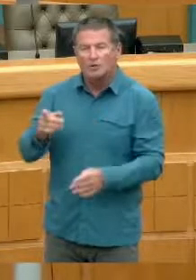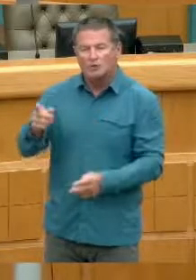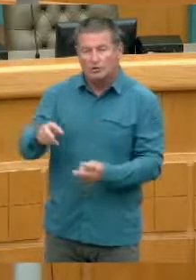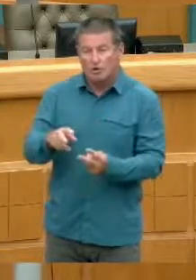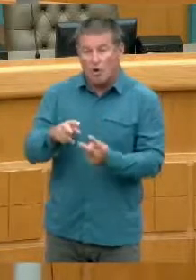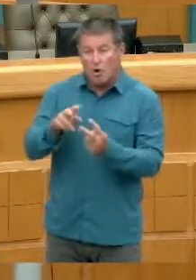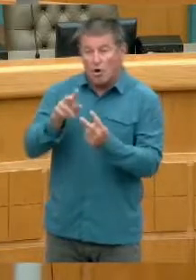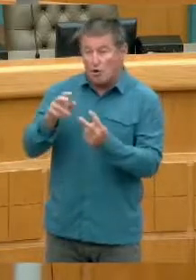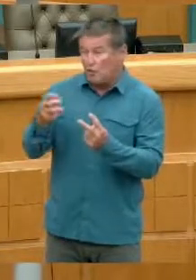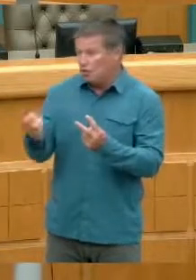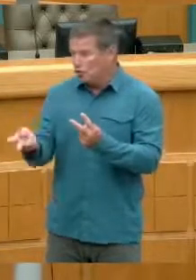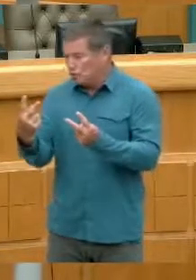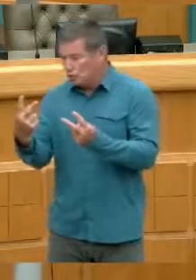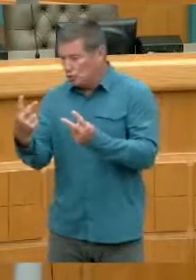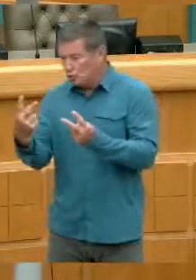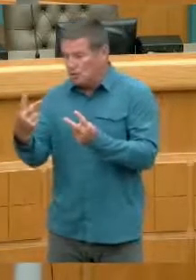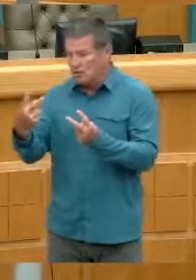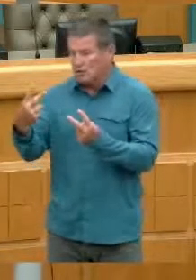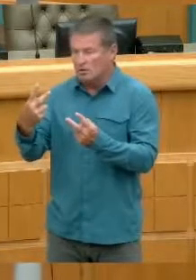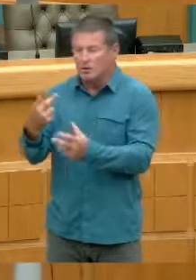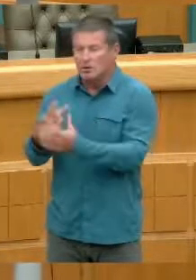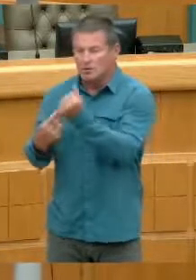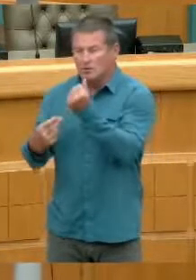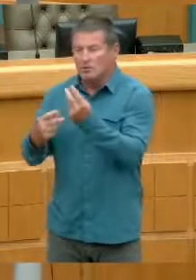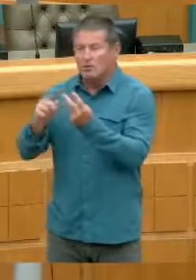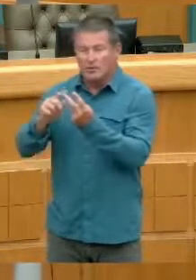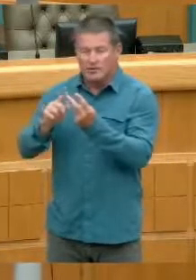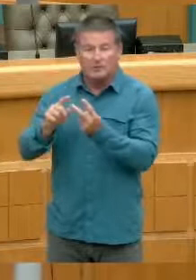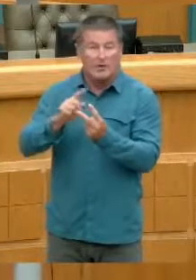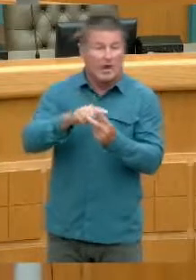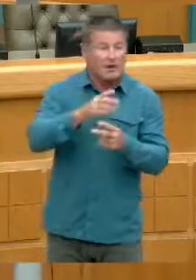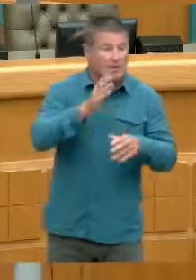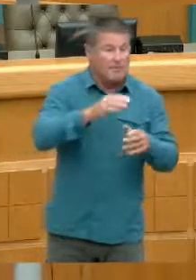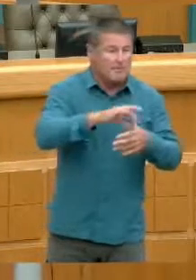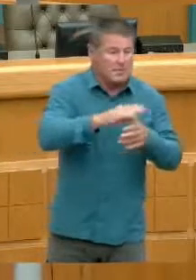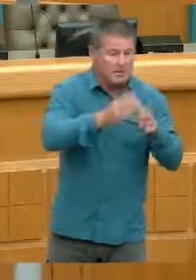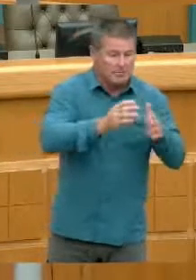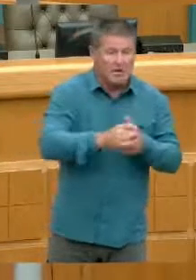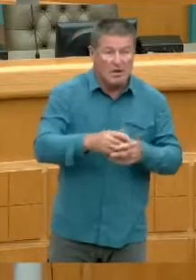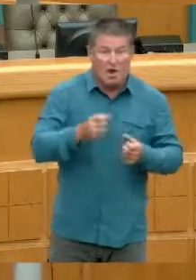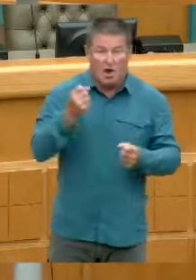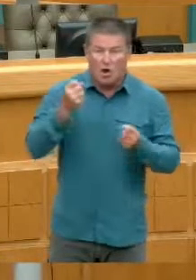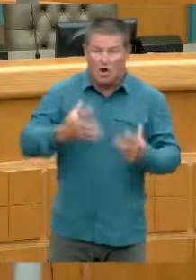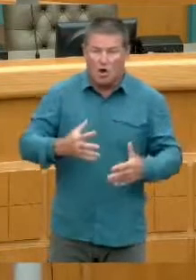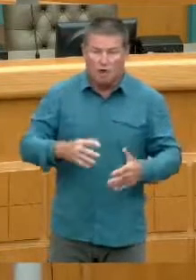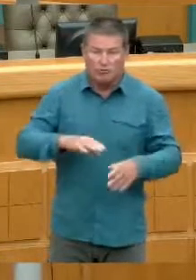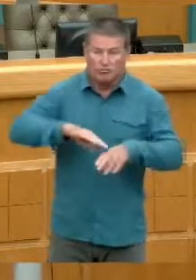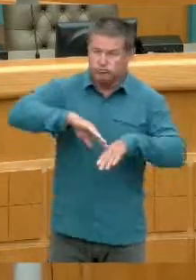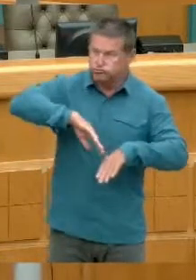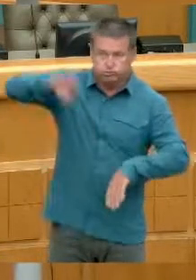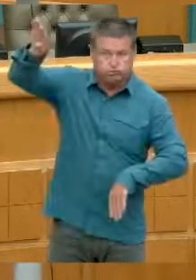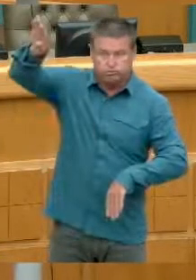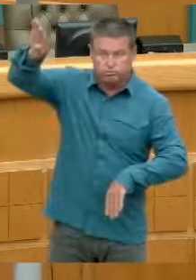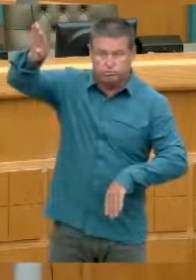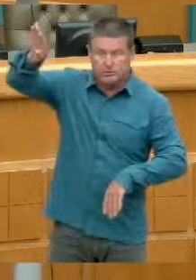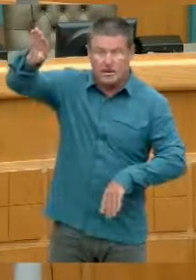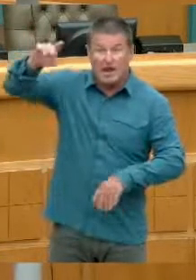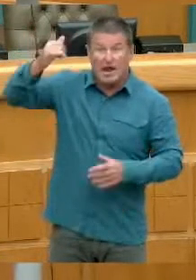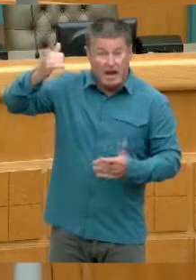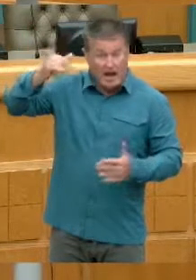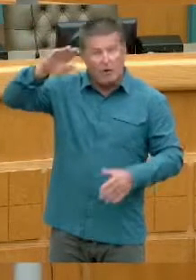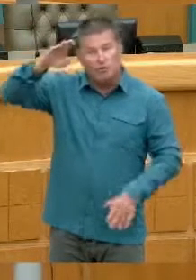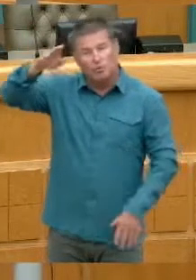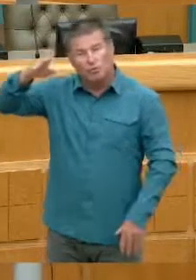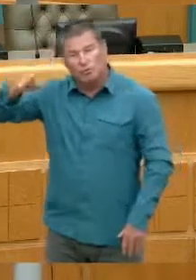big spike. But you can see it's coming back down, which is what we want to see. So our 7-day average is 4 cases per